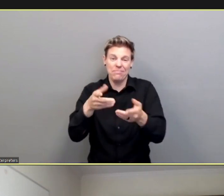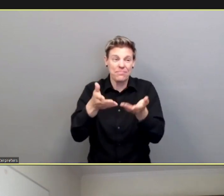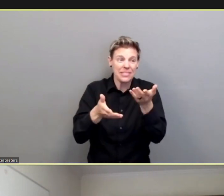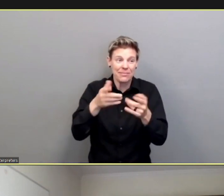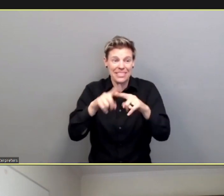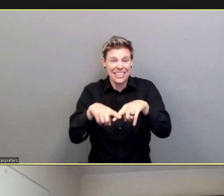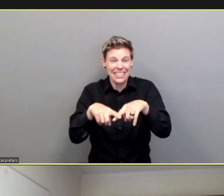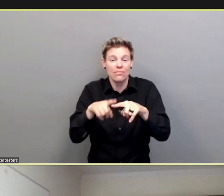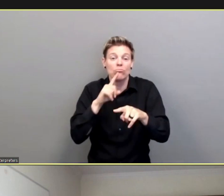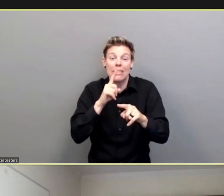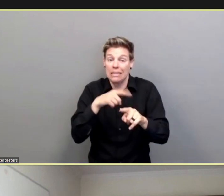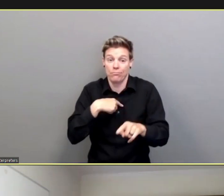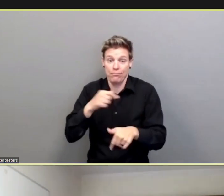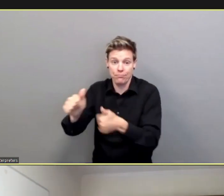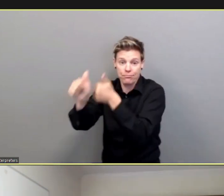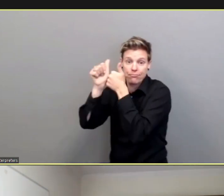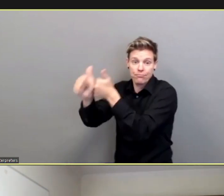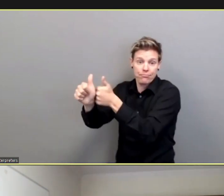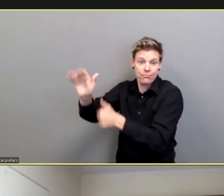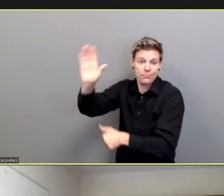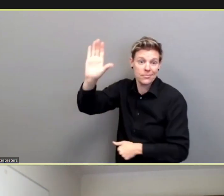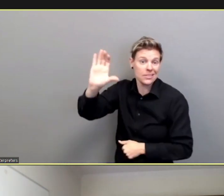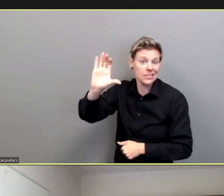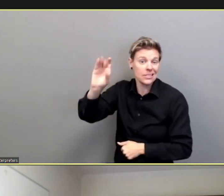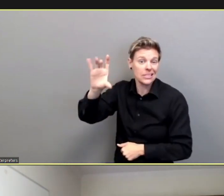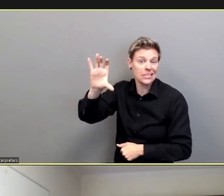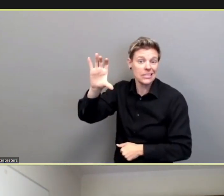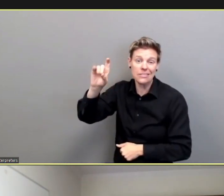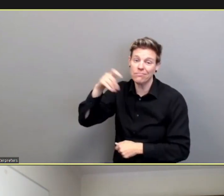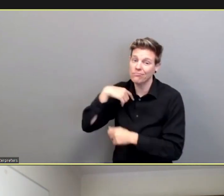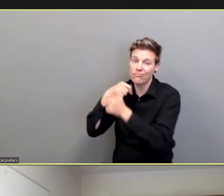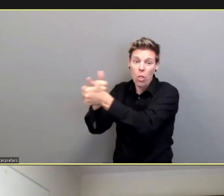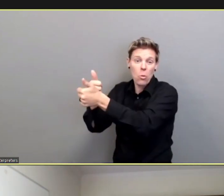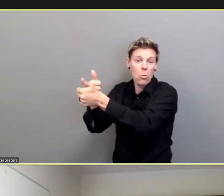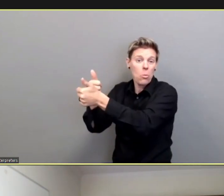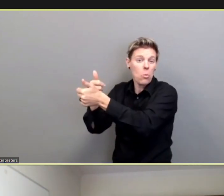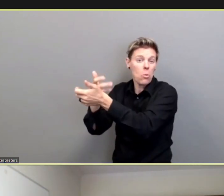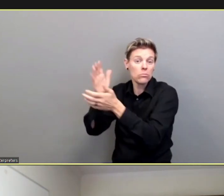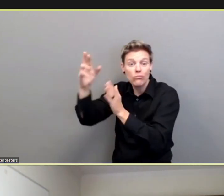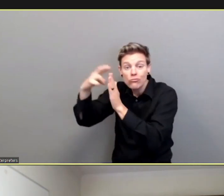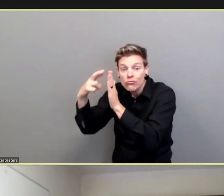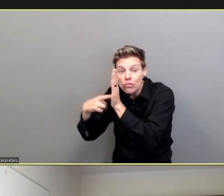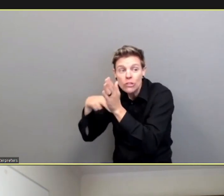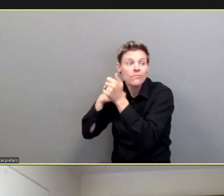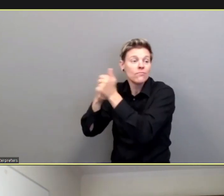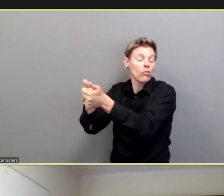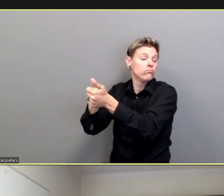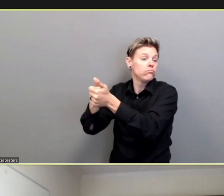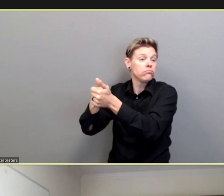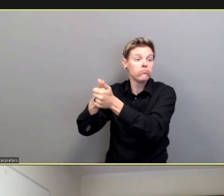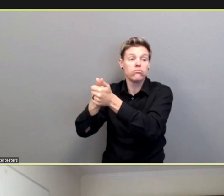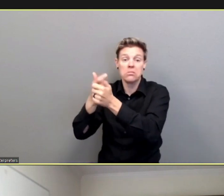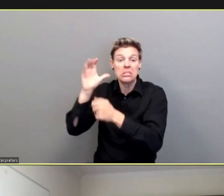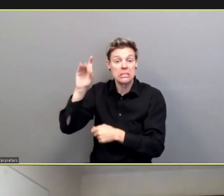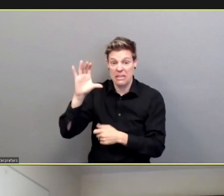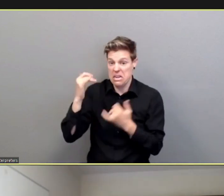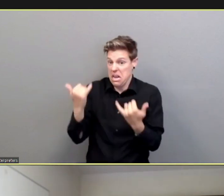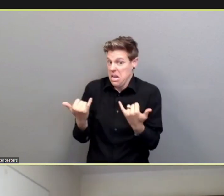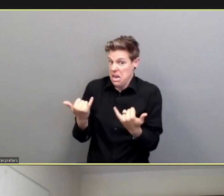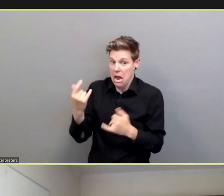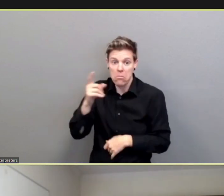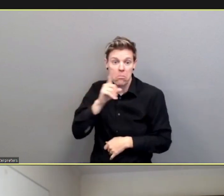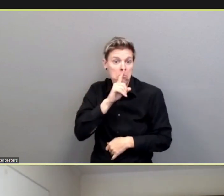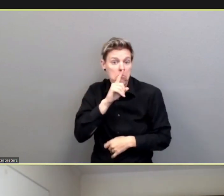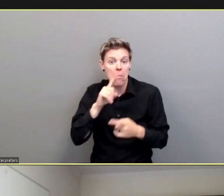there is no major formal recommendation except for unvaccinated people in more crowded